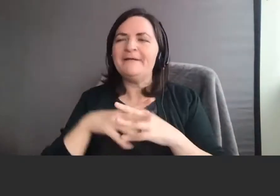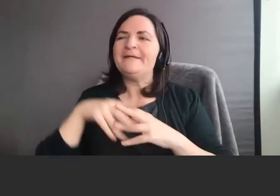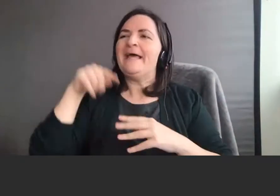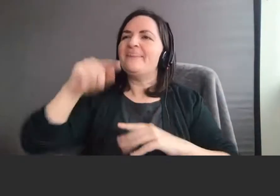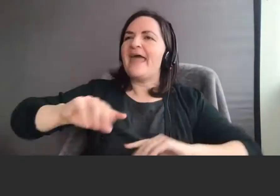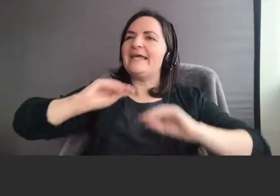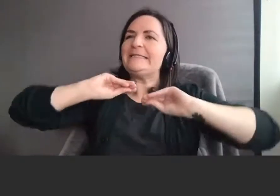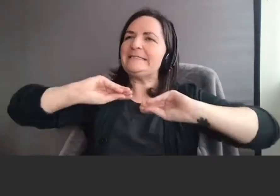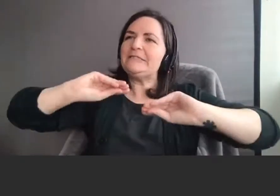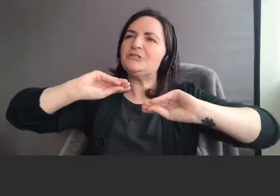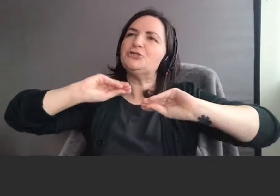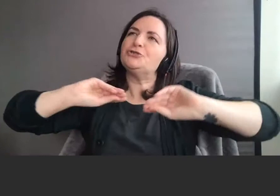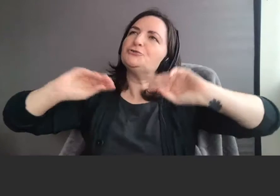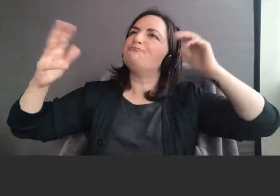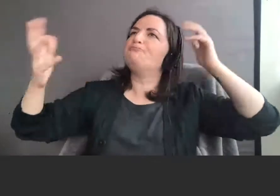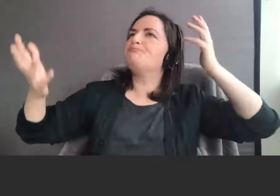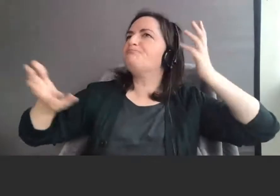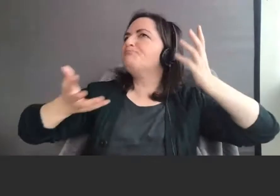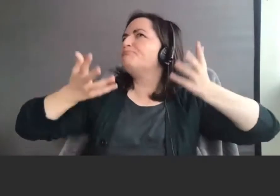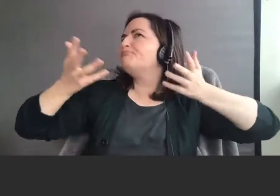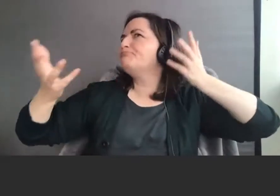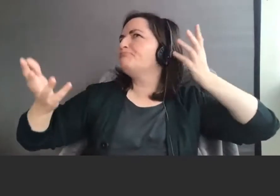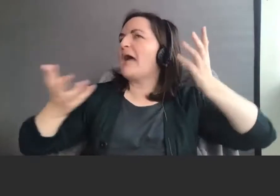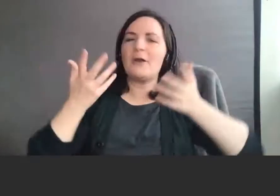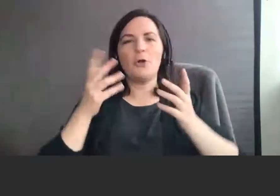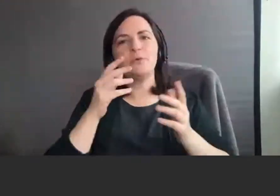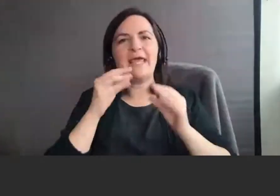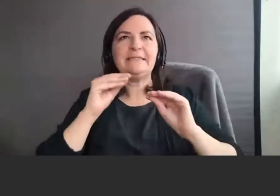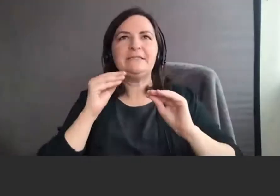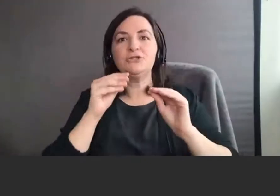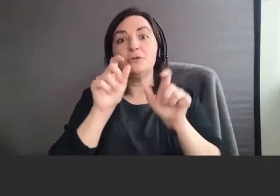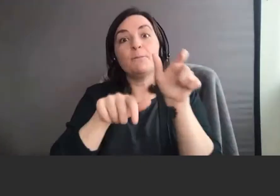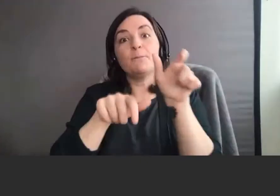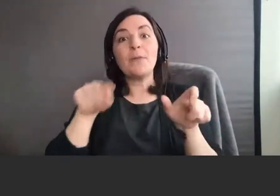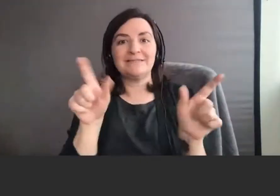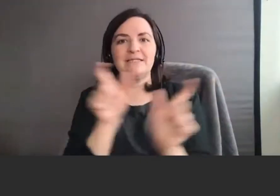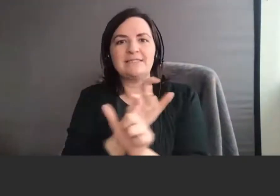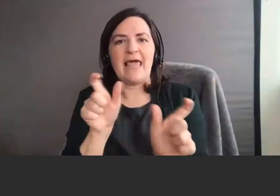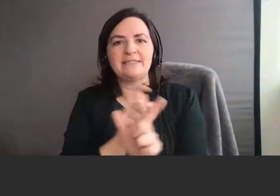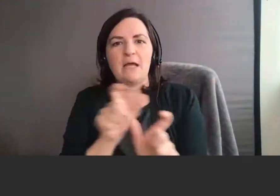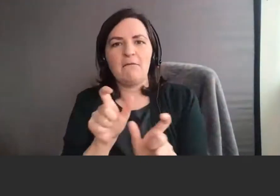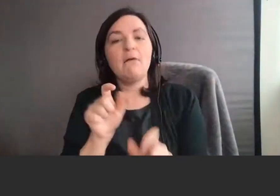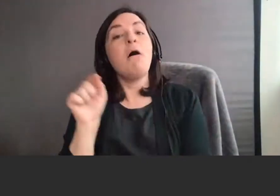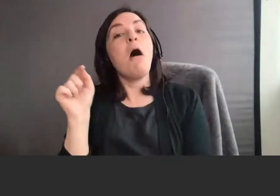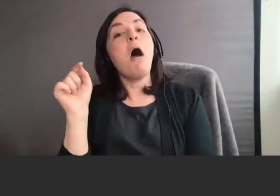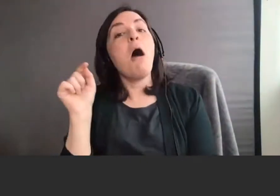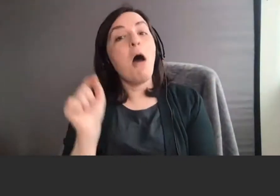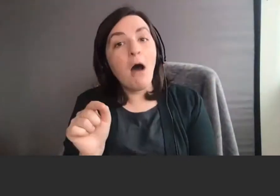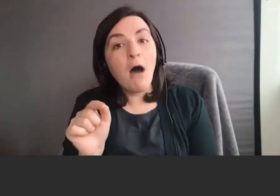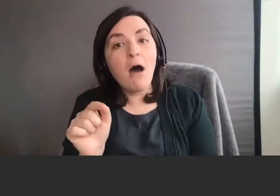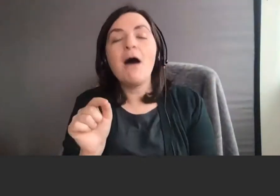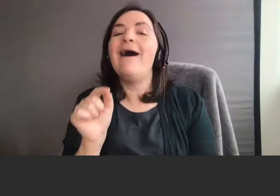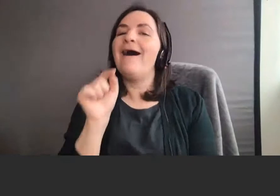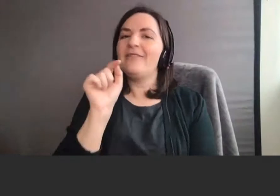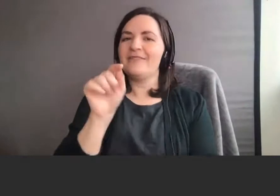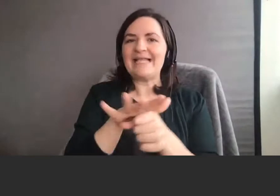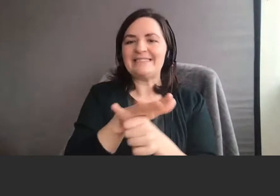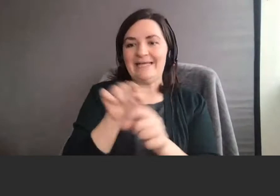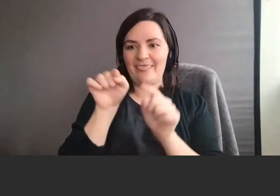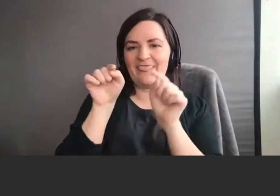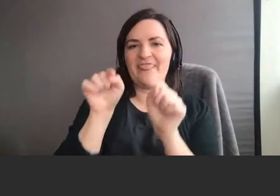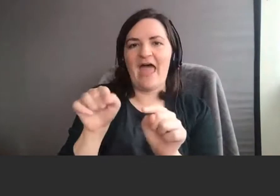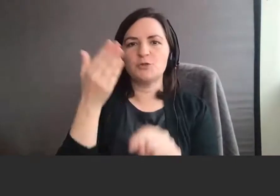teaches pupils with dyslexia. So the setting is that particular school. You may not be able